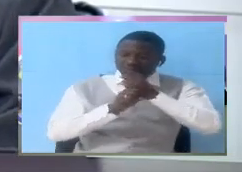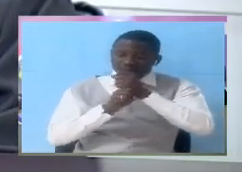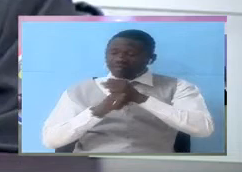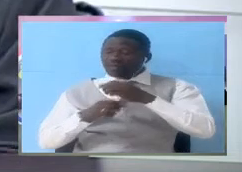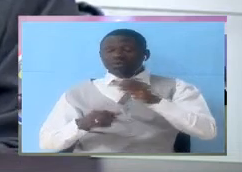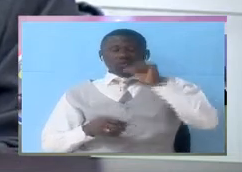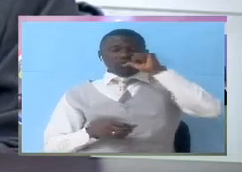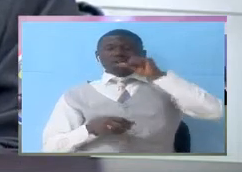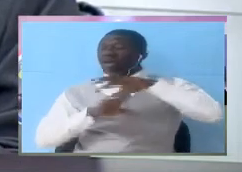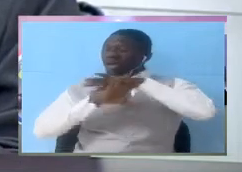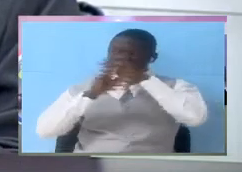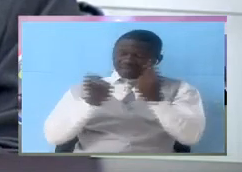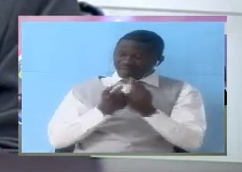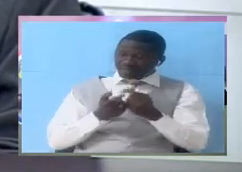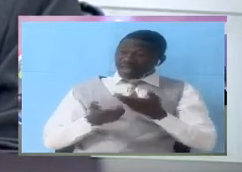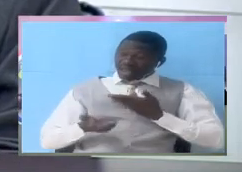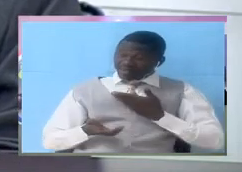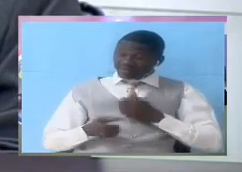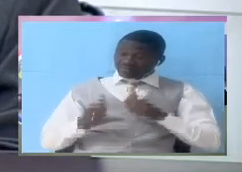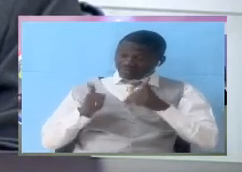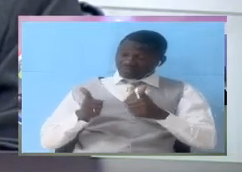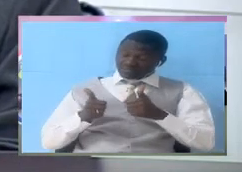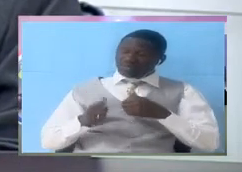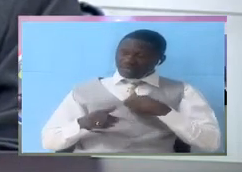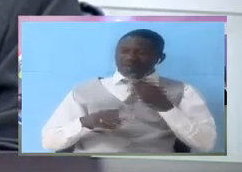ak yep and I would leave bu ko defé nak ma dem.